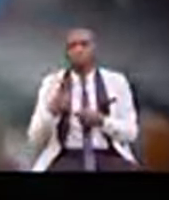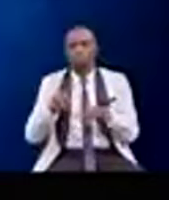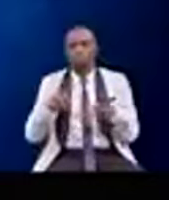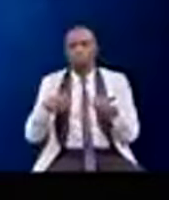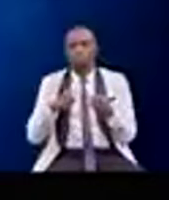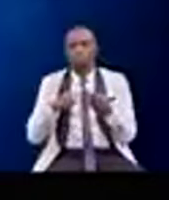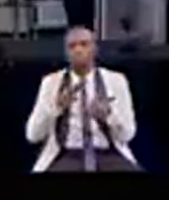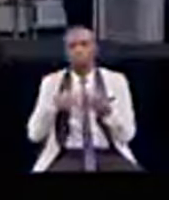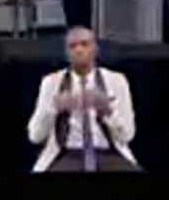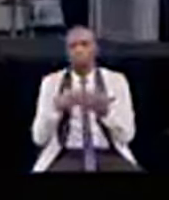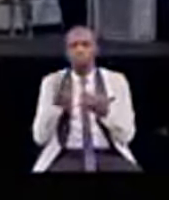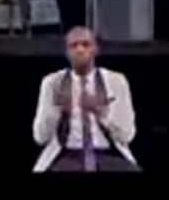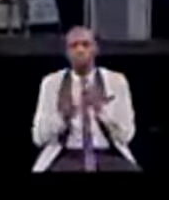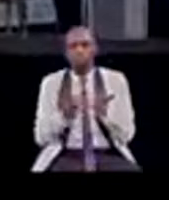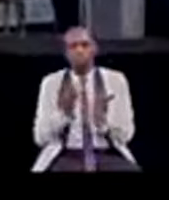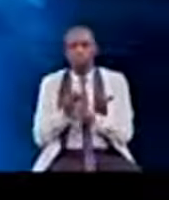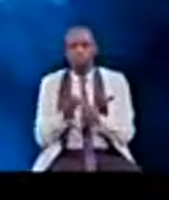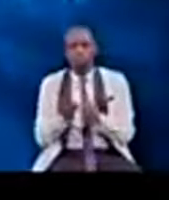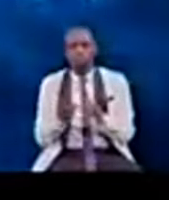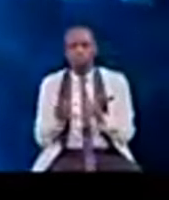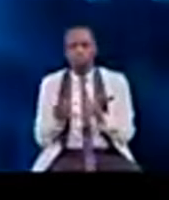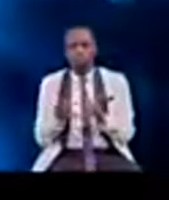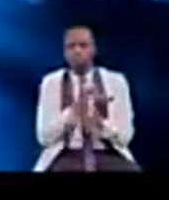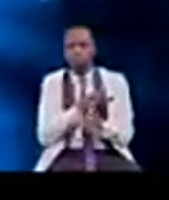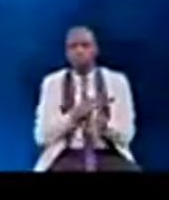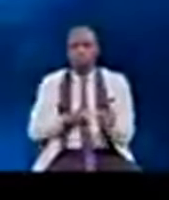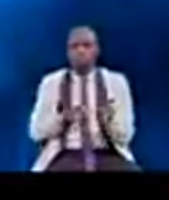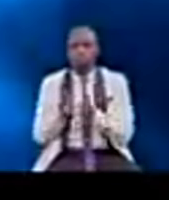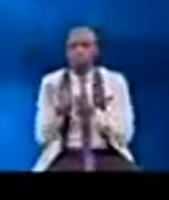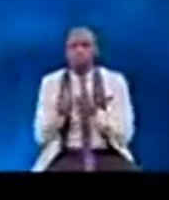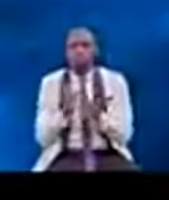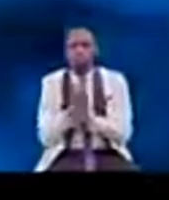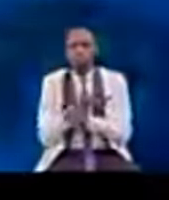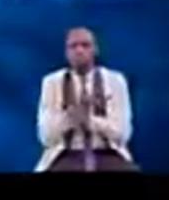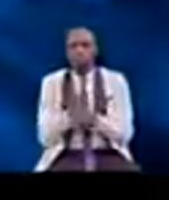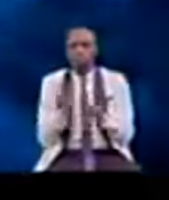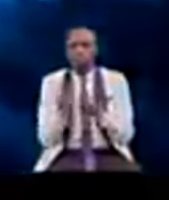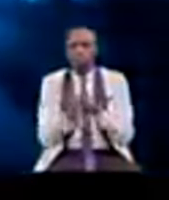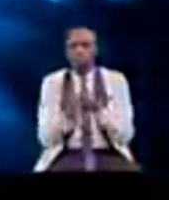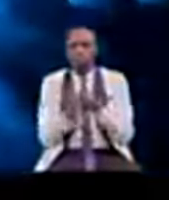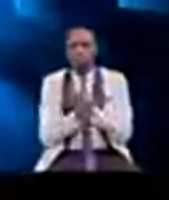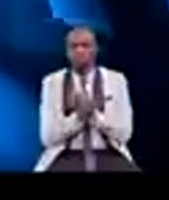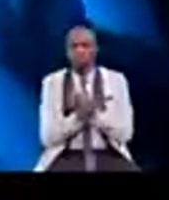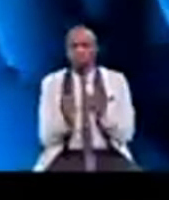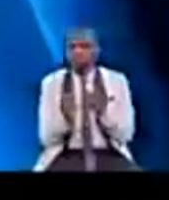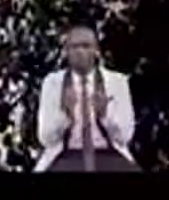help. And so you see the link scrolling through the screen right now,